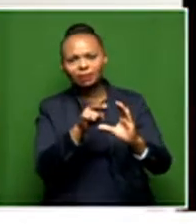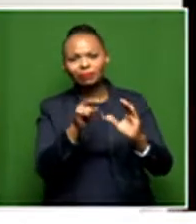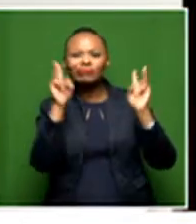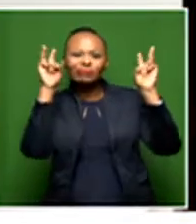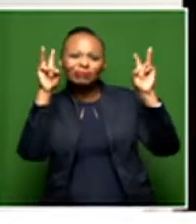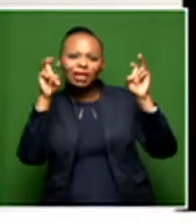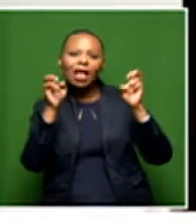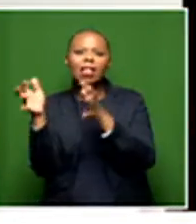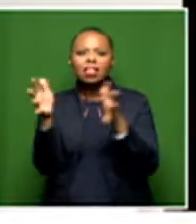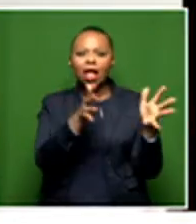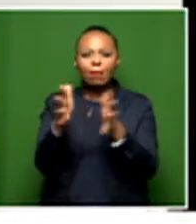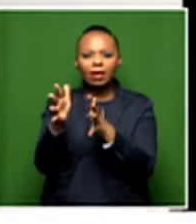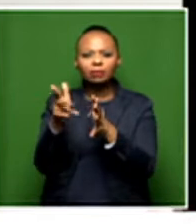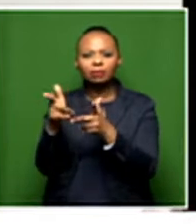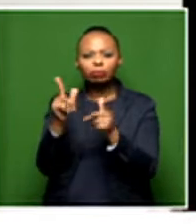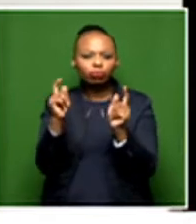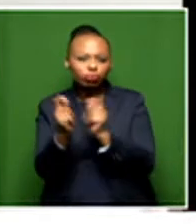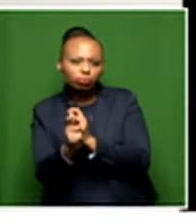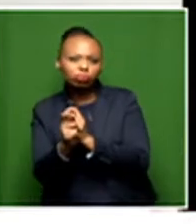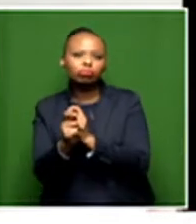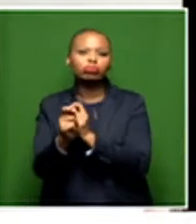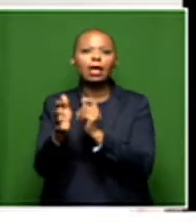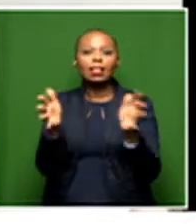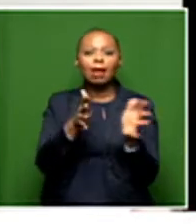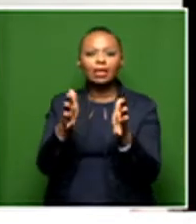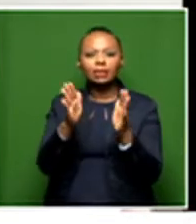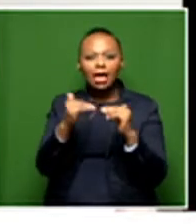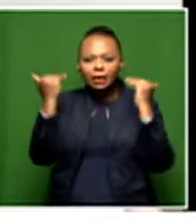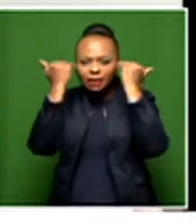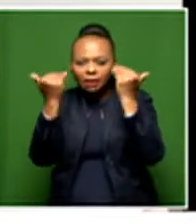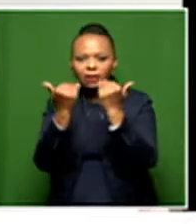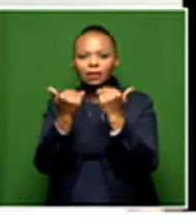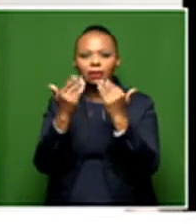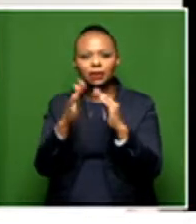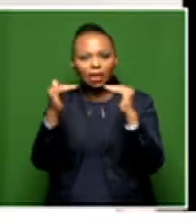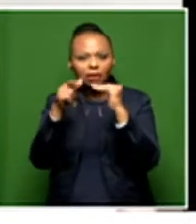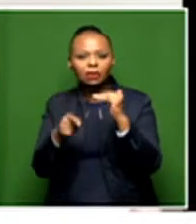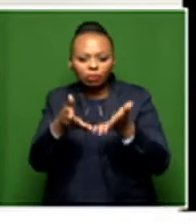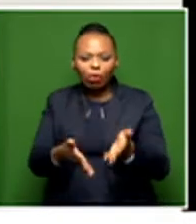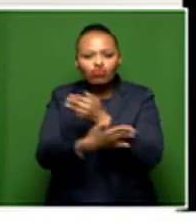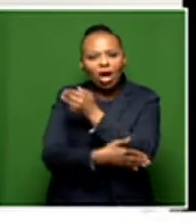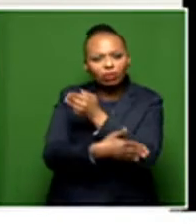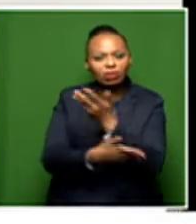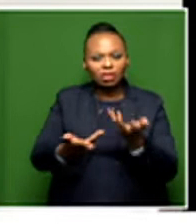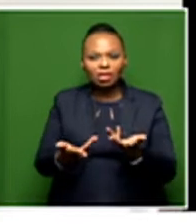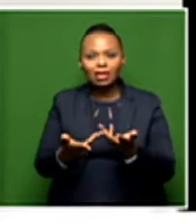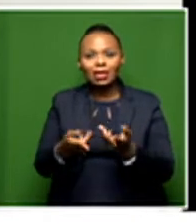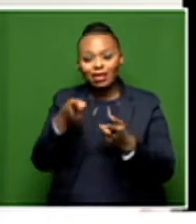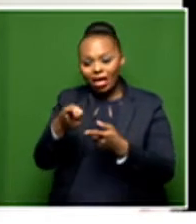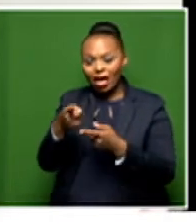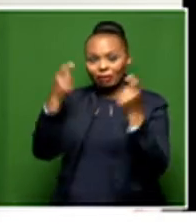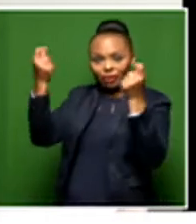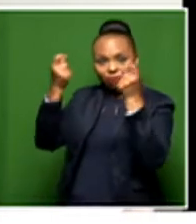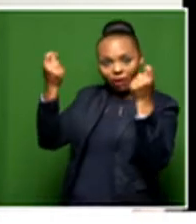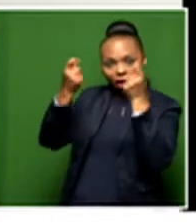of climate action, climate justice in our country. And at the end of the festival,